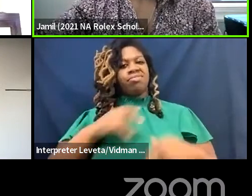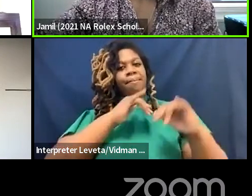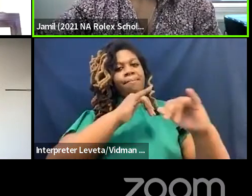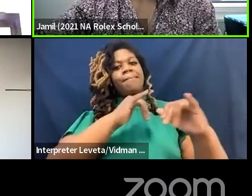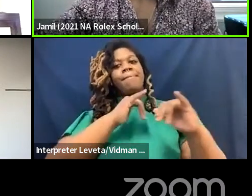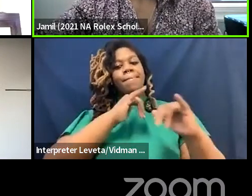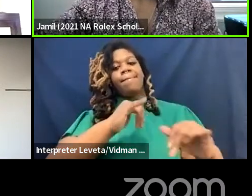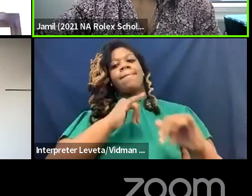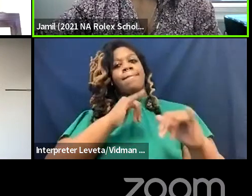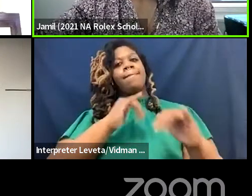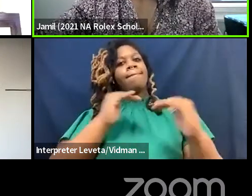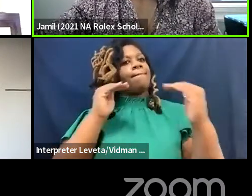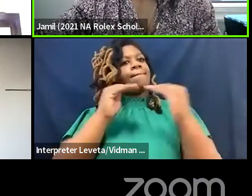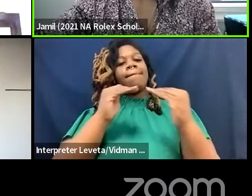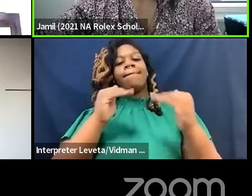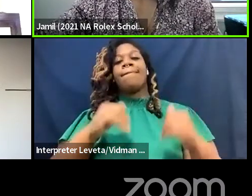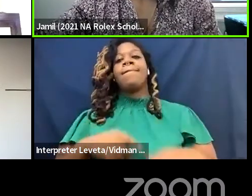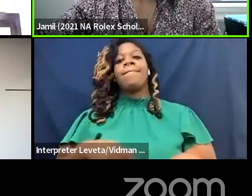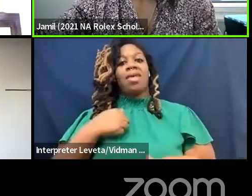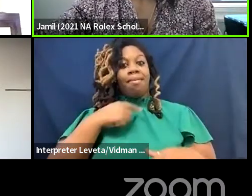I'm just as capable.